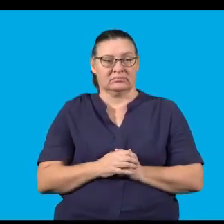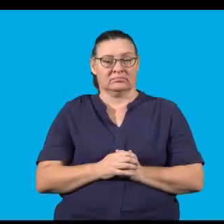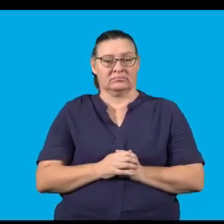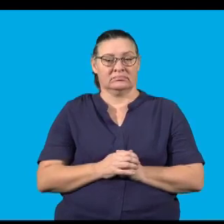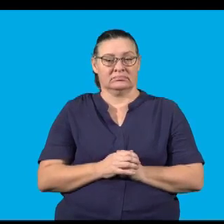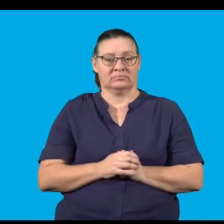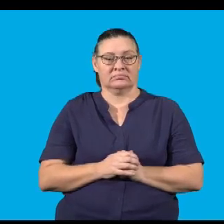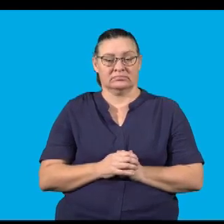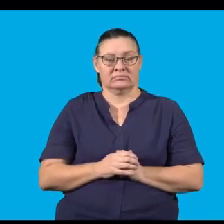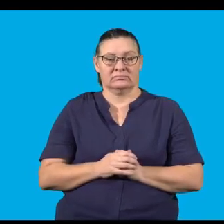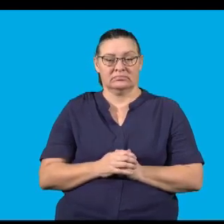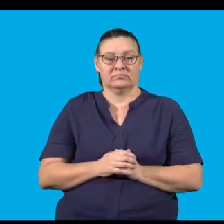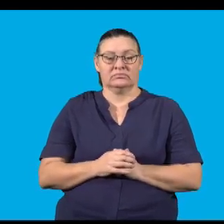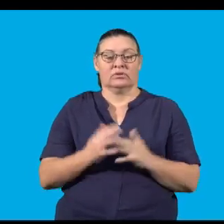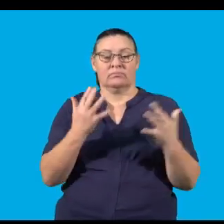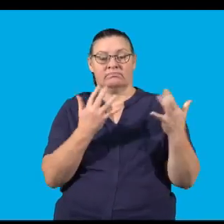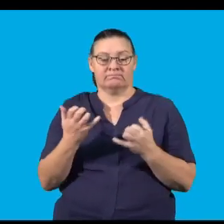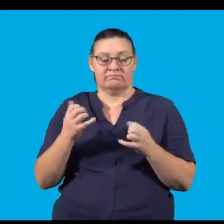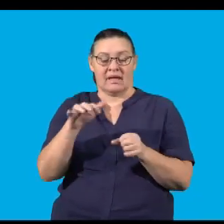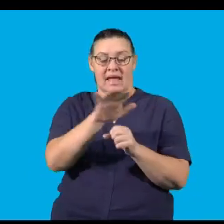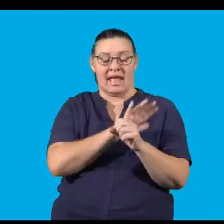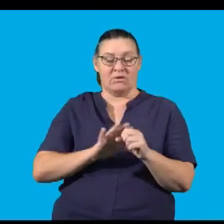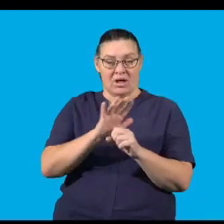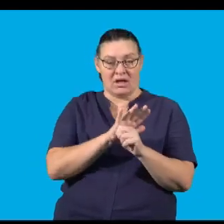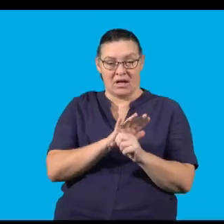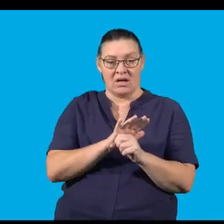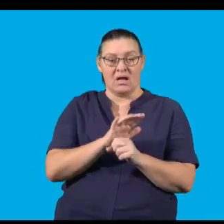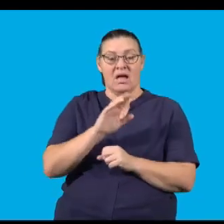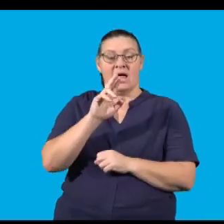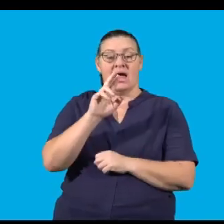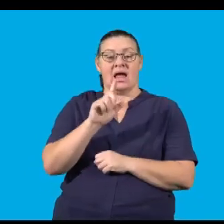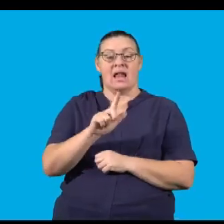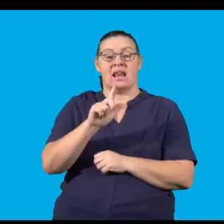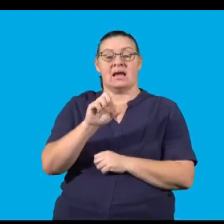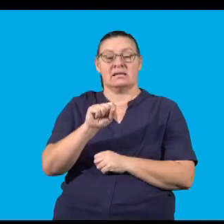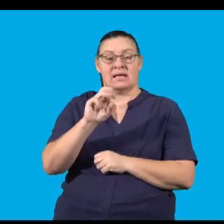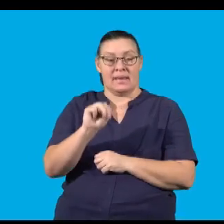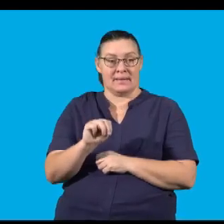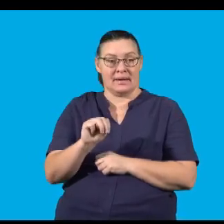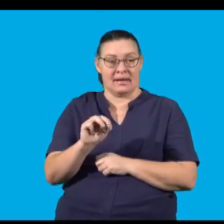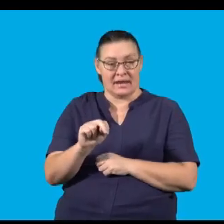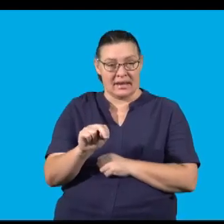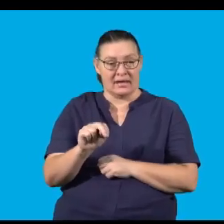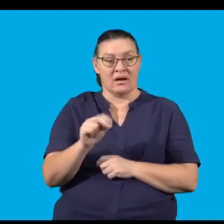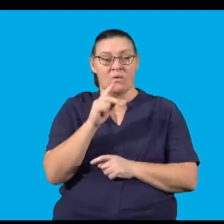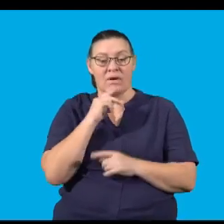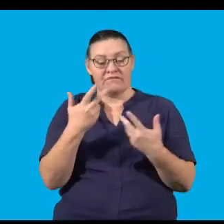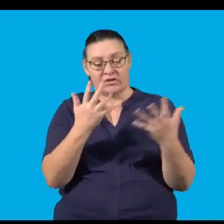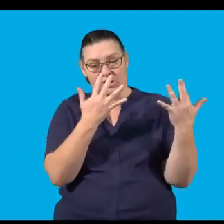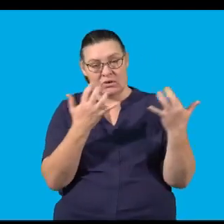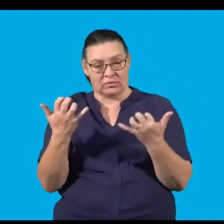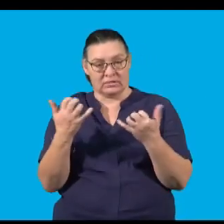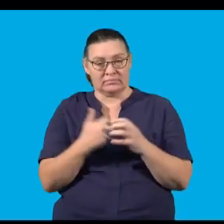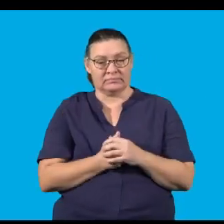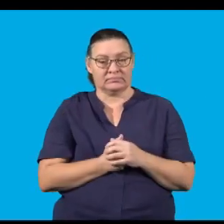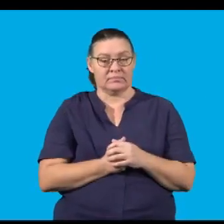LSN. Okay, so to work out the area of triangle LSN, remember we already worked out, one